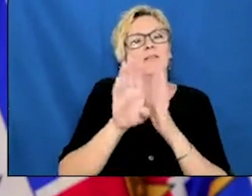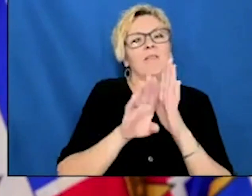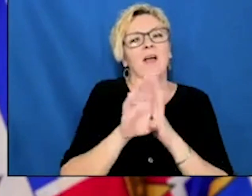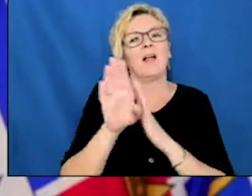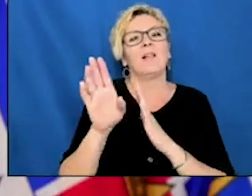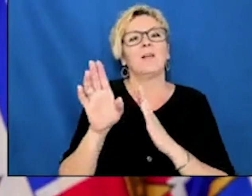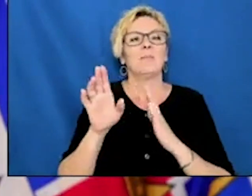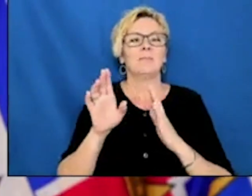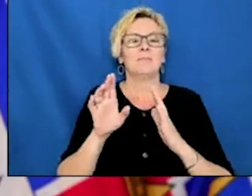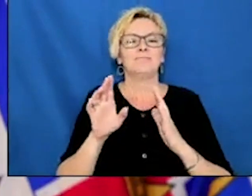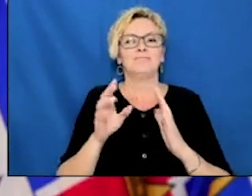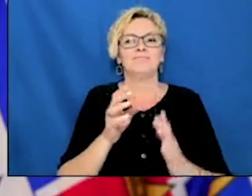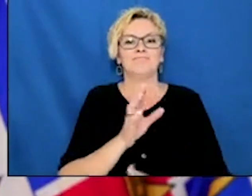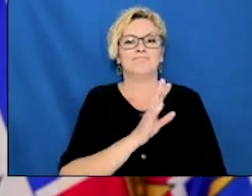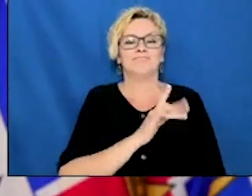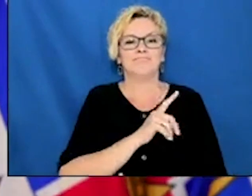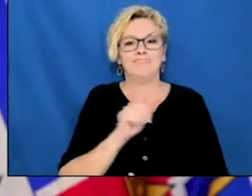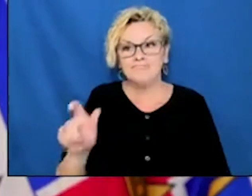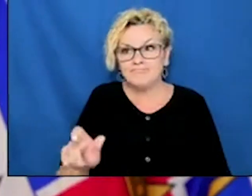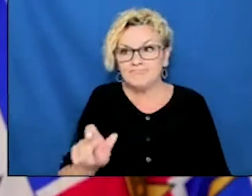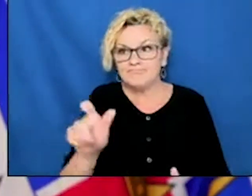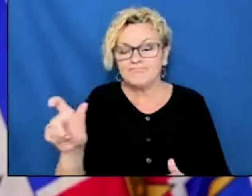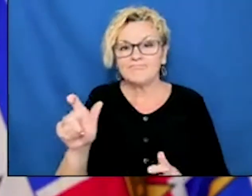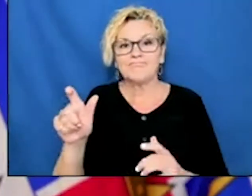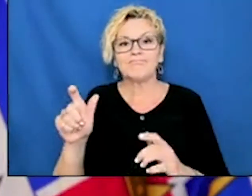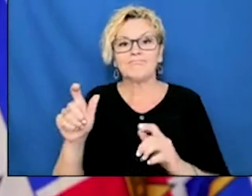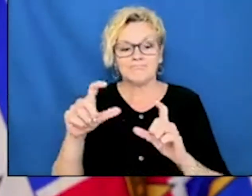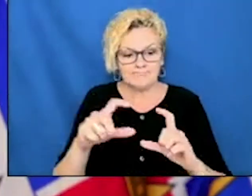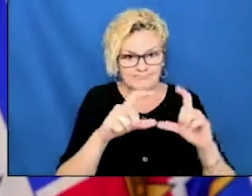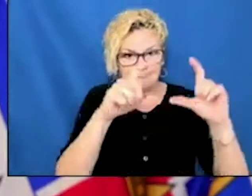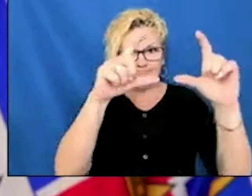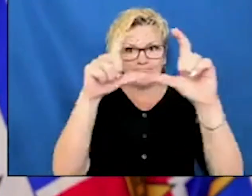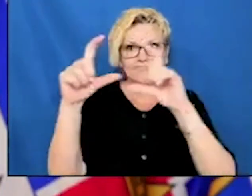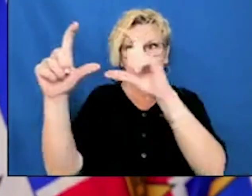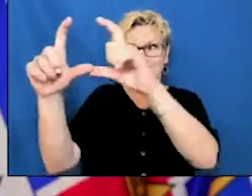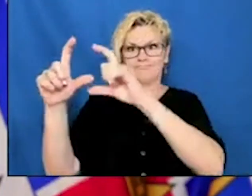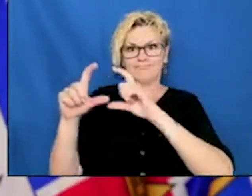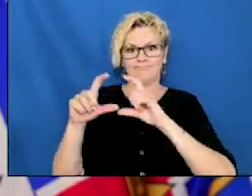neighborhoods by both